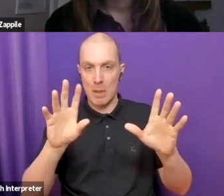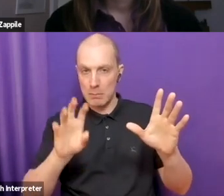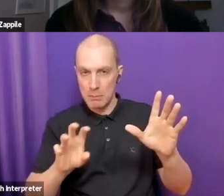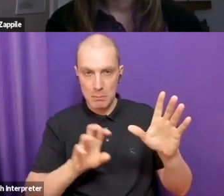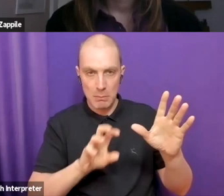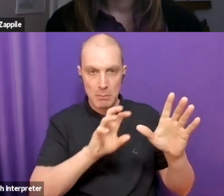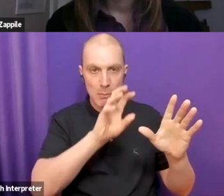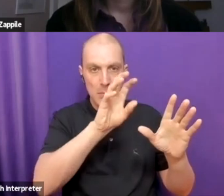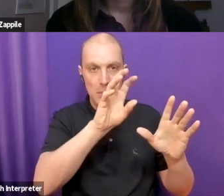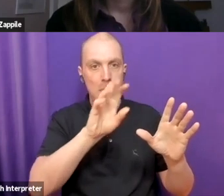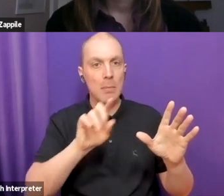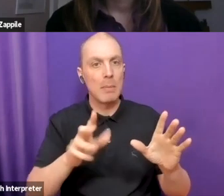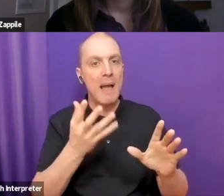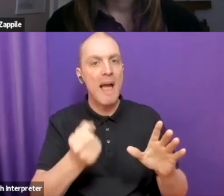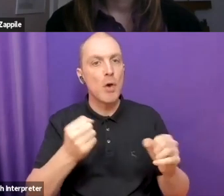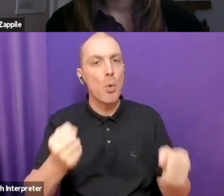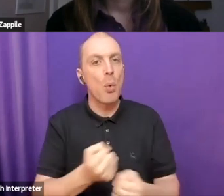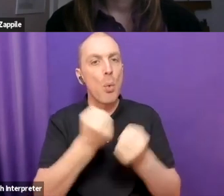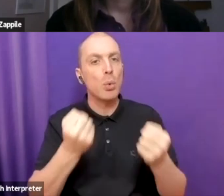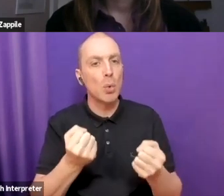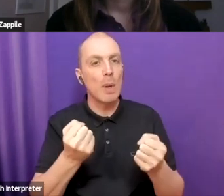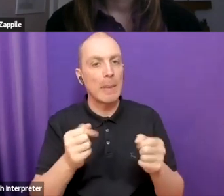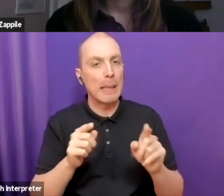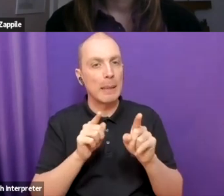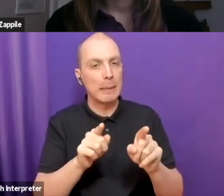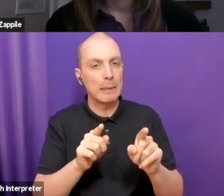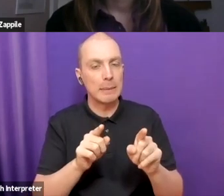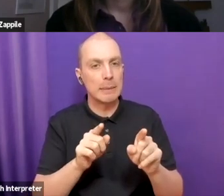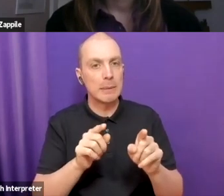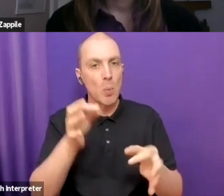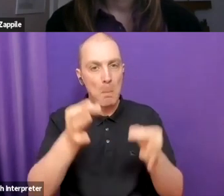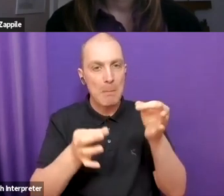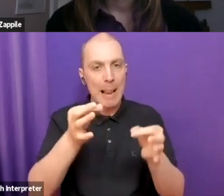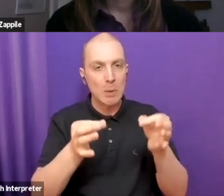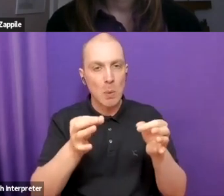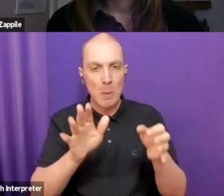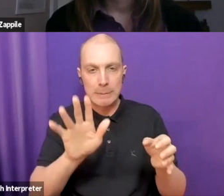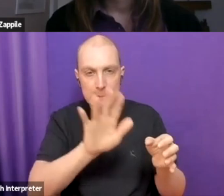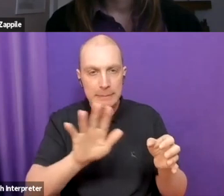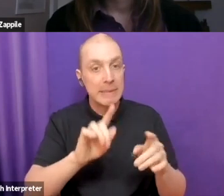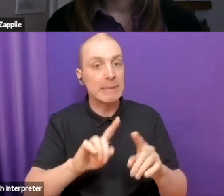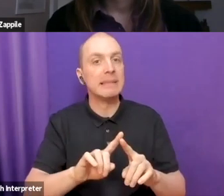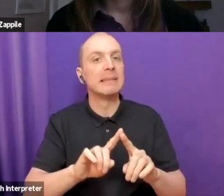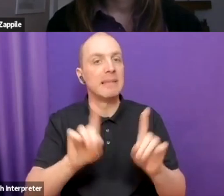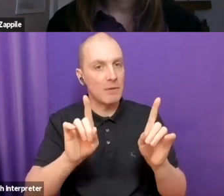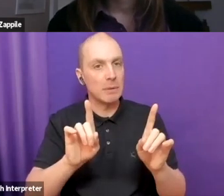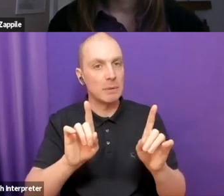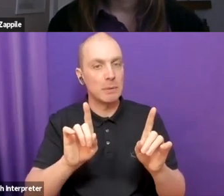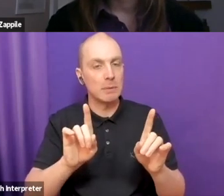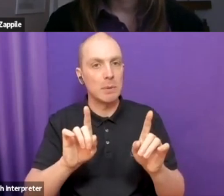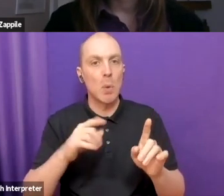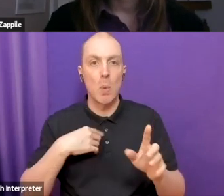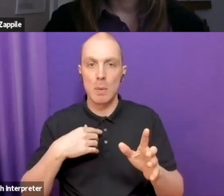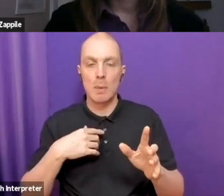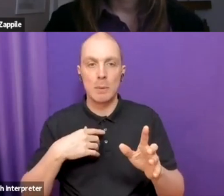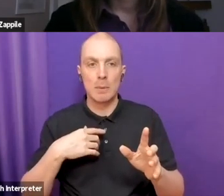is incredibly useful, starting by explaining why they should address Scotland in the issue of devolution. The fact